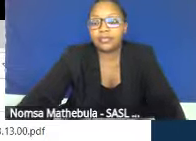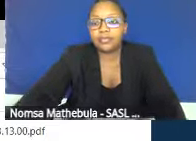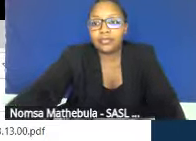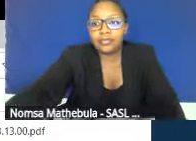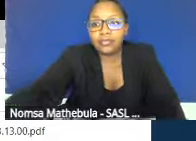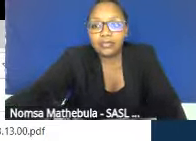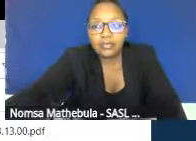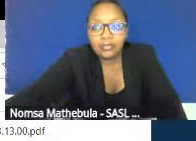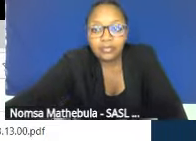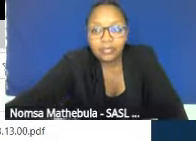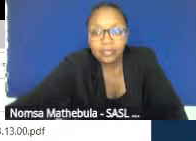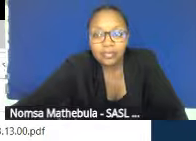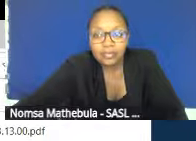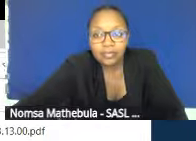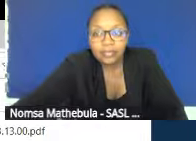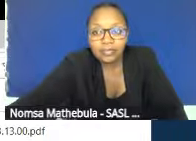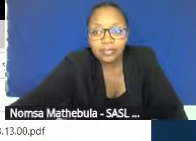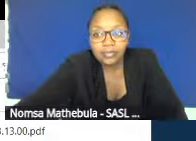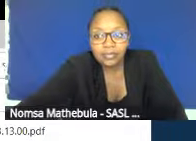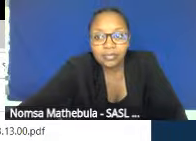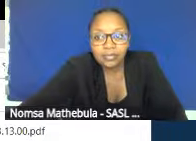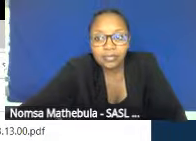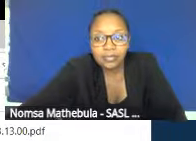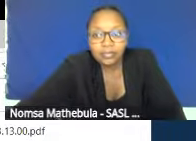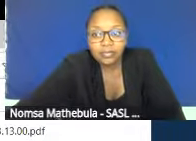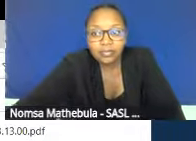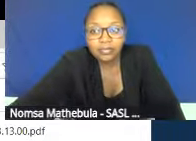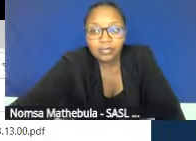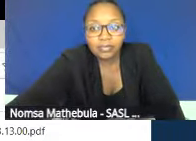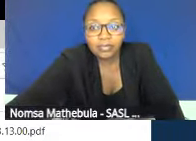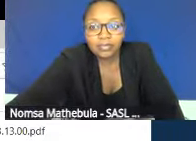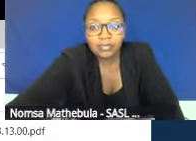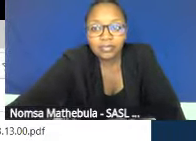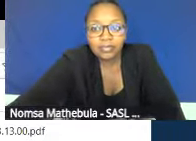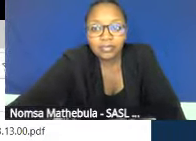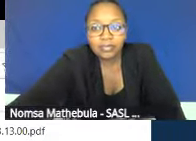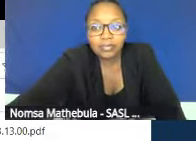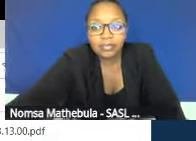let me open the form.